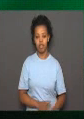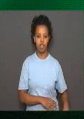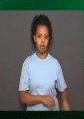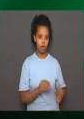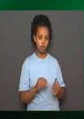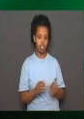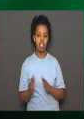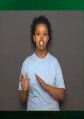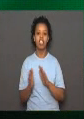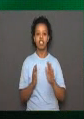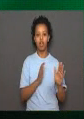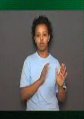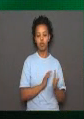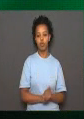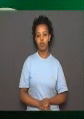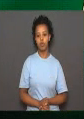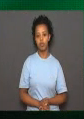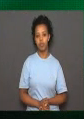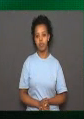Students, let's get ready.